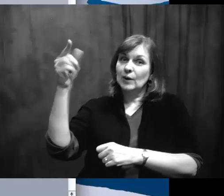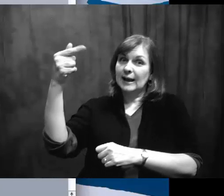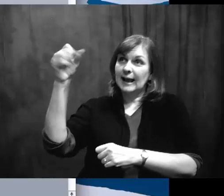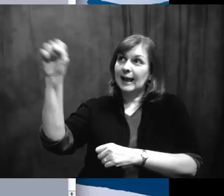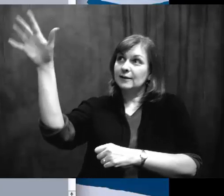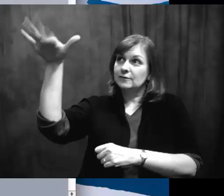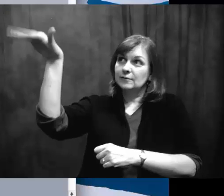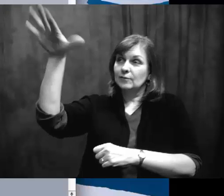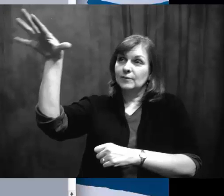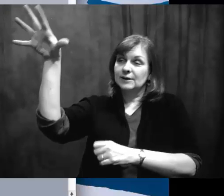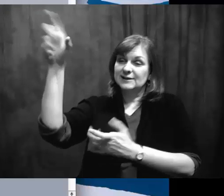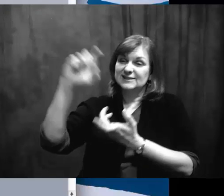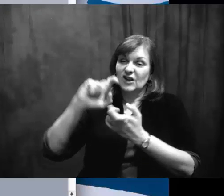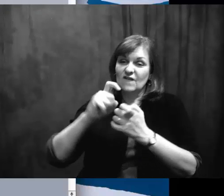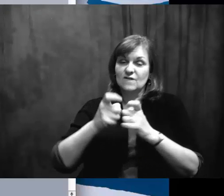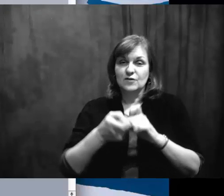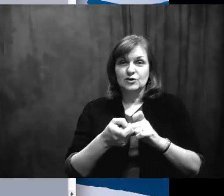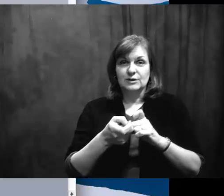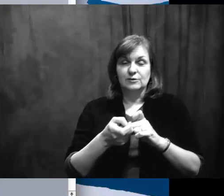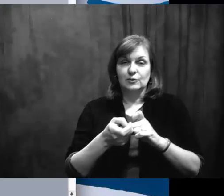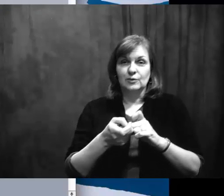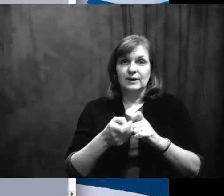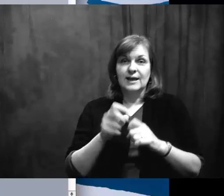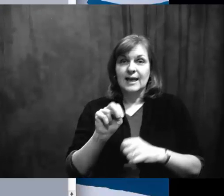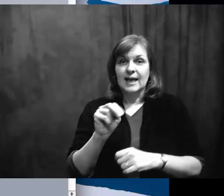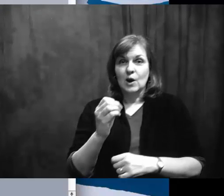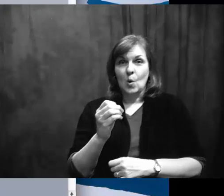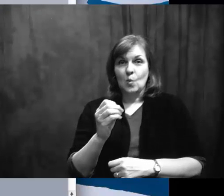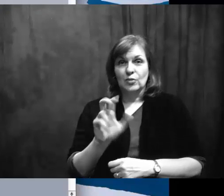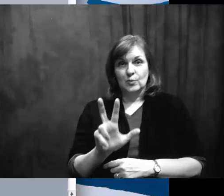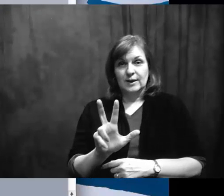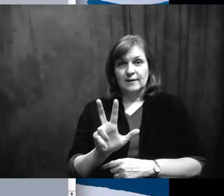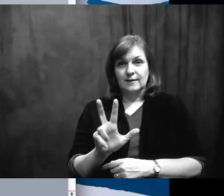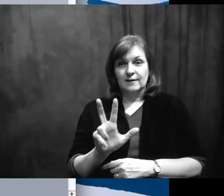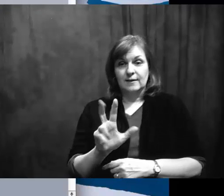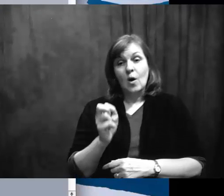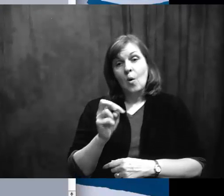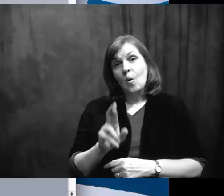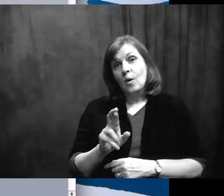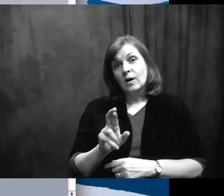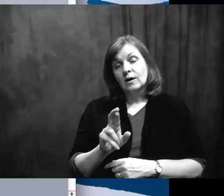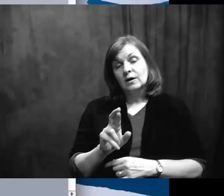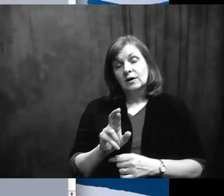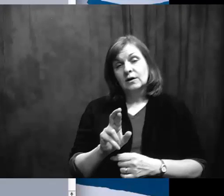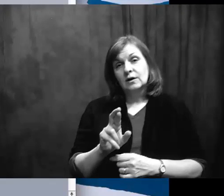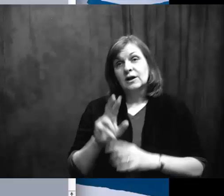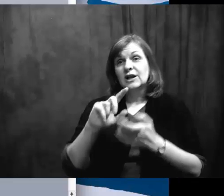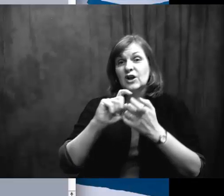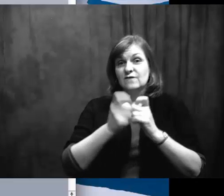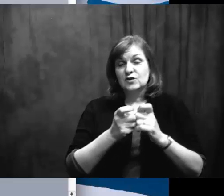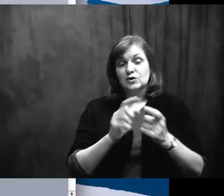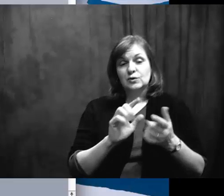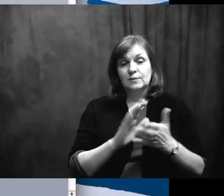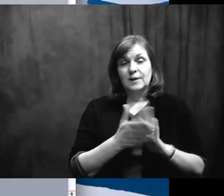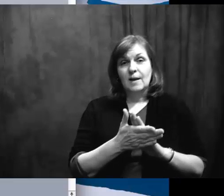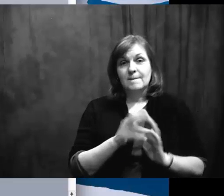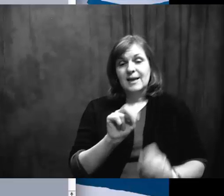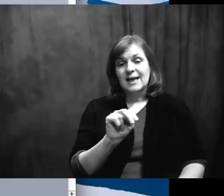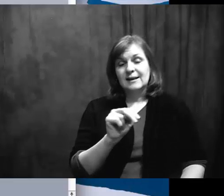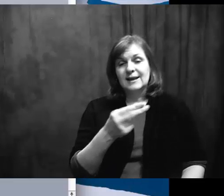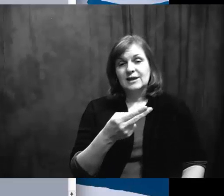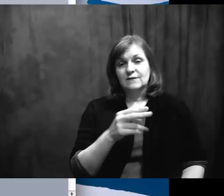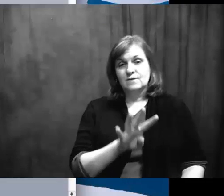convert N2 atmospheric nitrogen into NO3, or at least